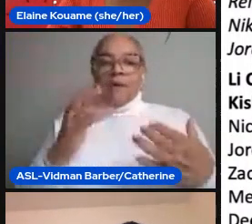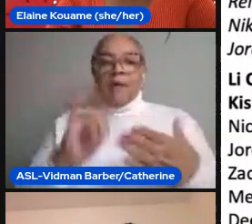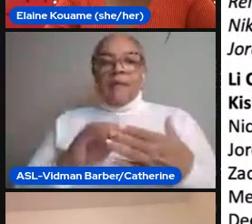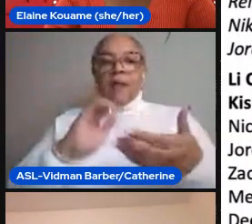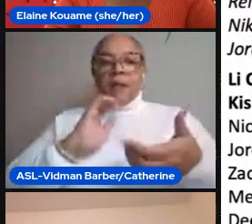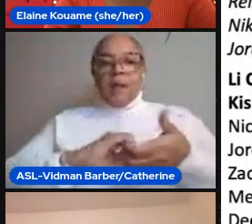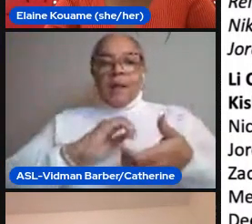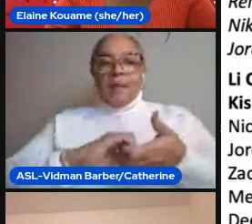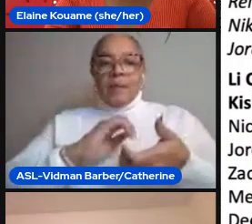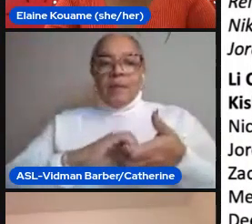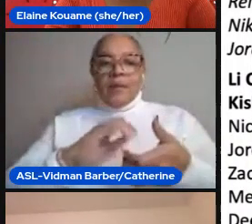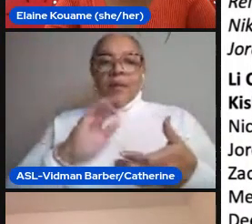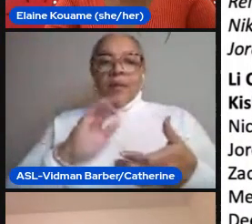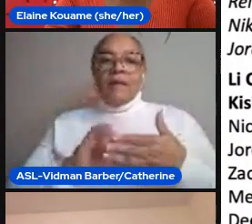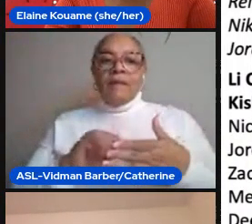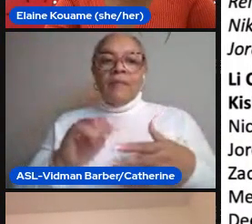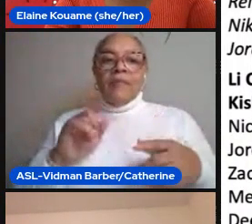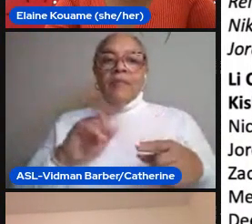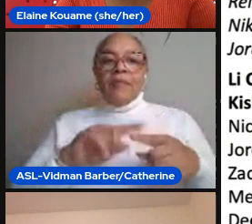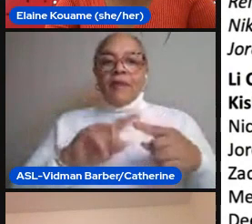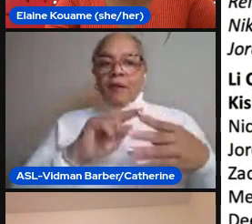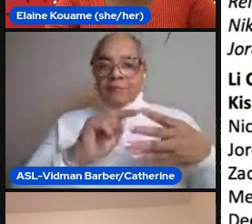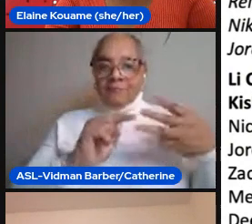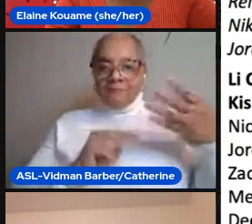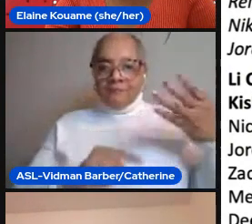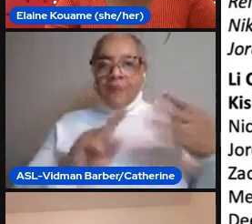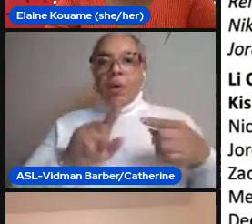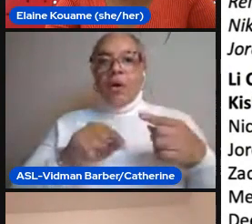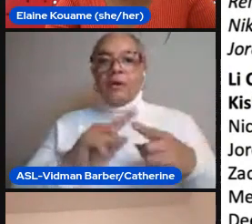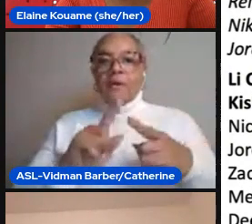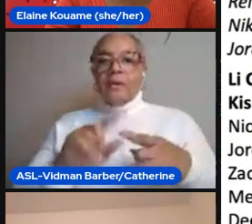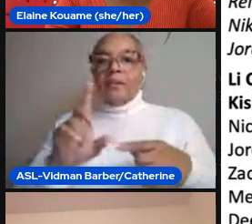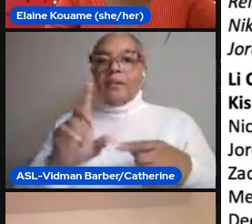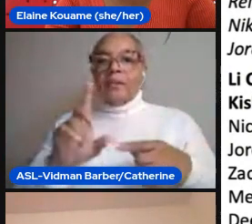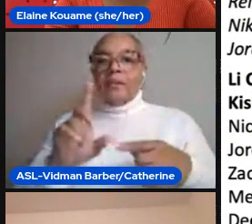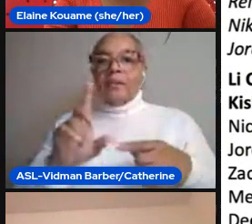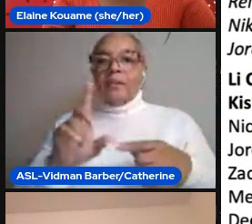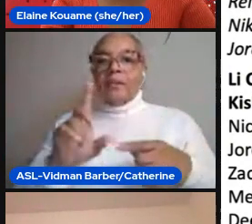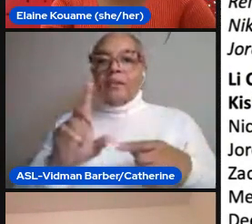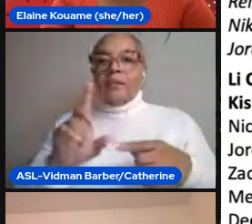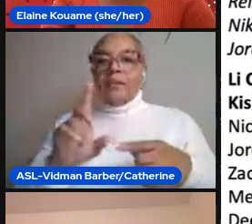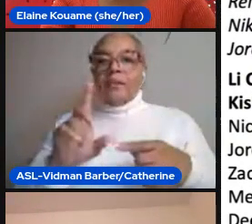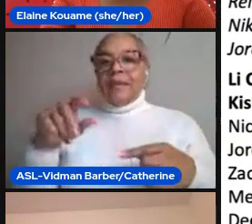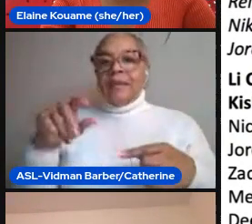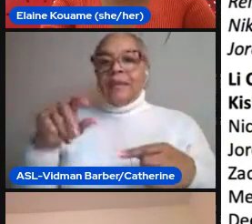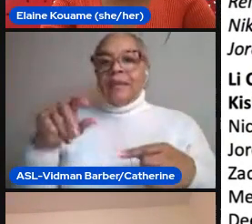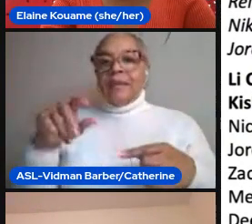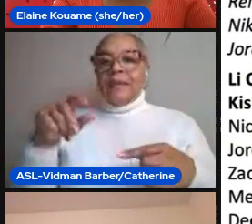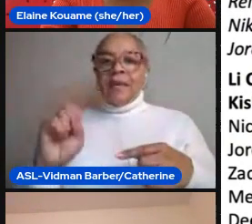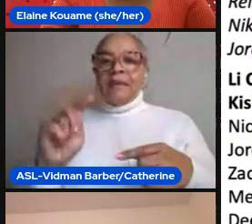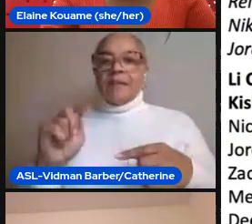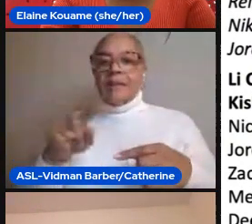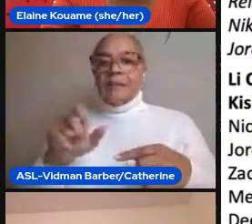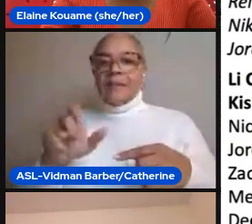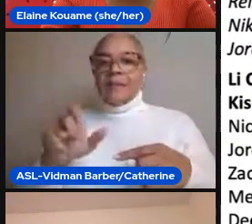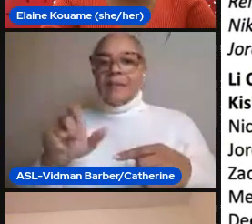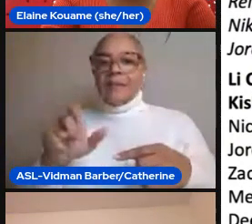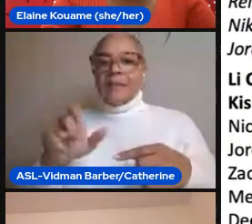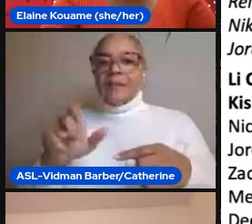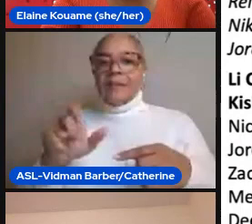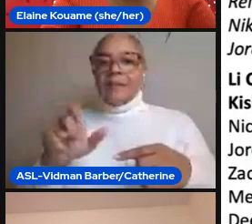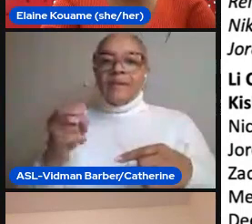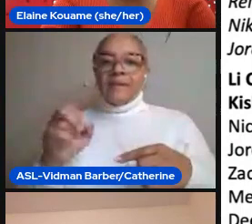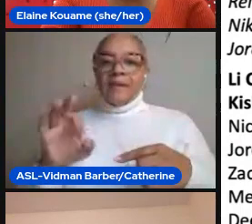the Dermody lab, the Sterility lab, the Rosenfield lab, and the Barrero lab, and again, the Committee of Immunology at the University of